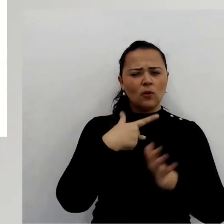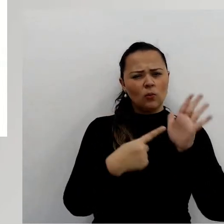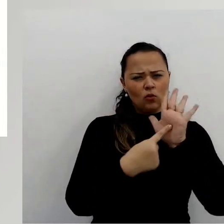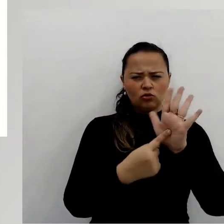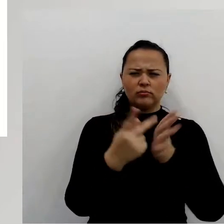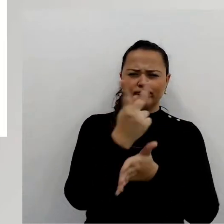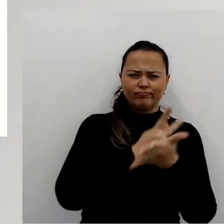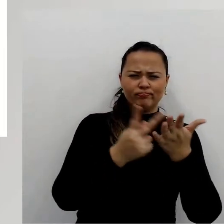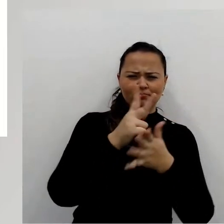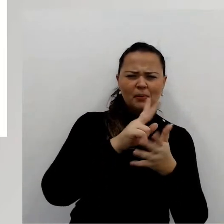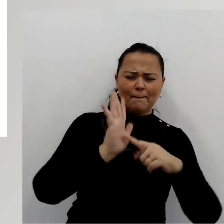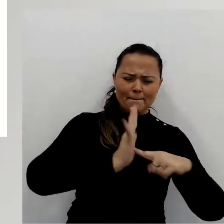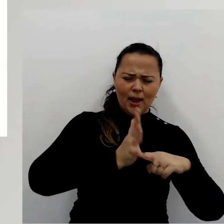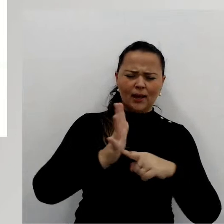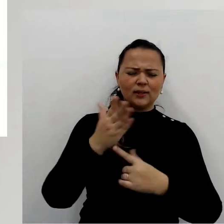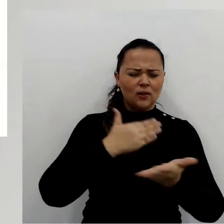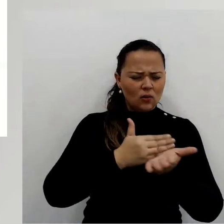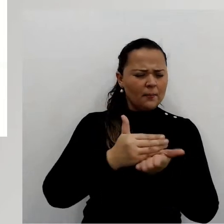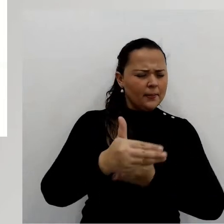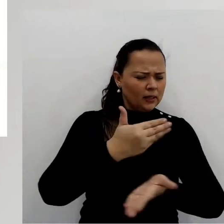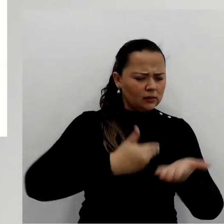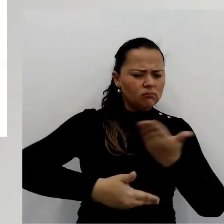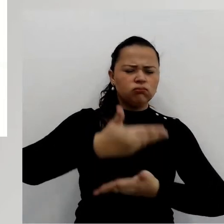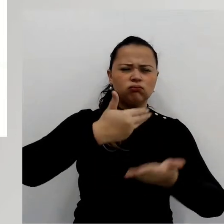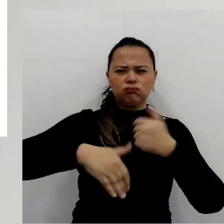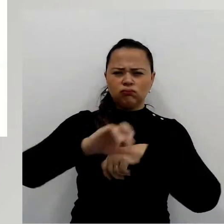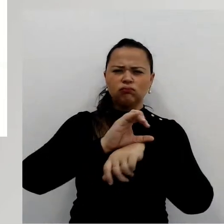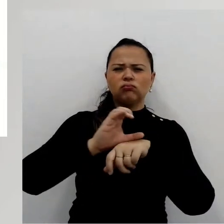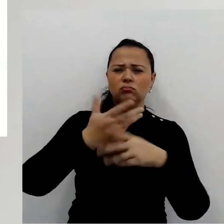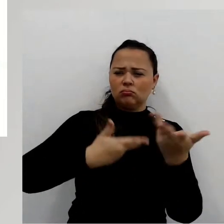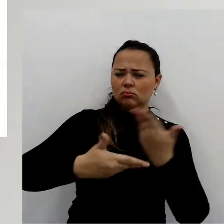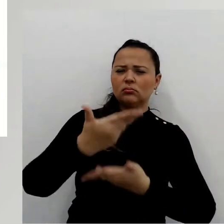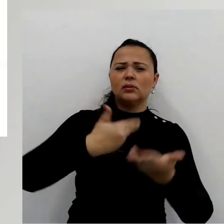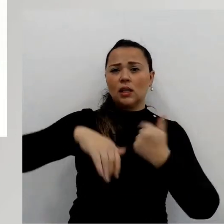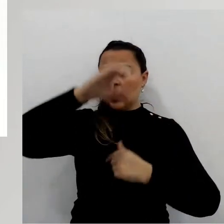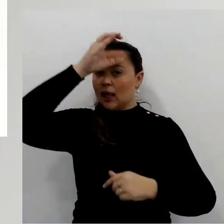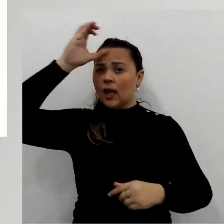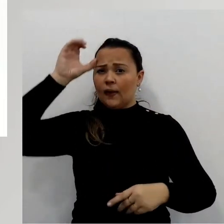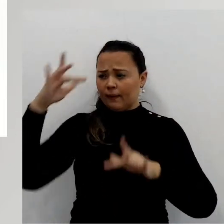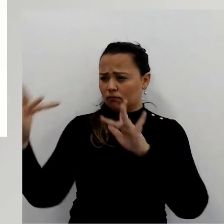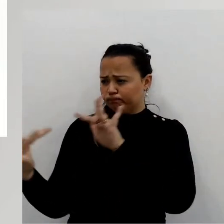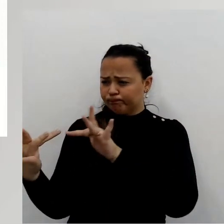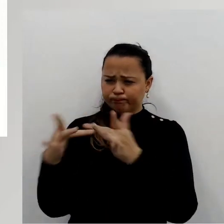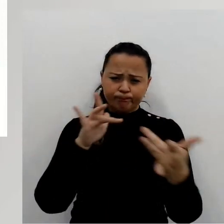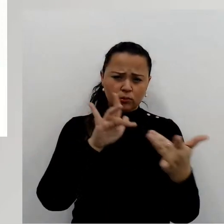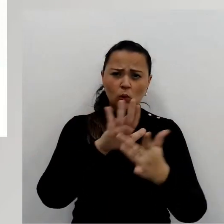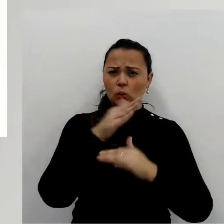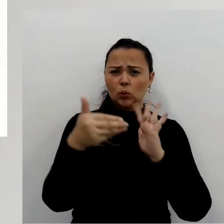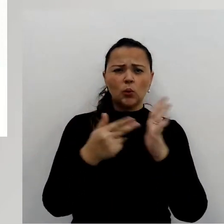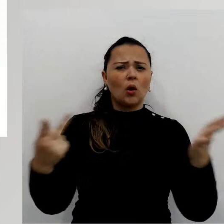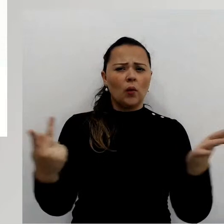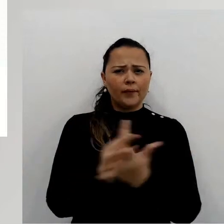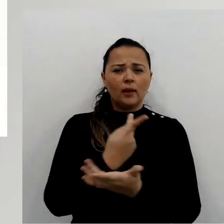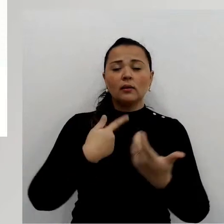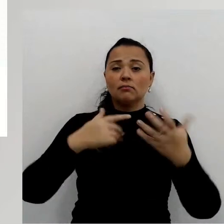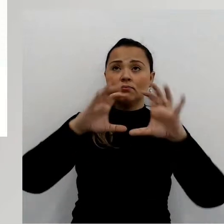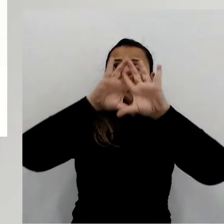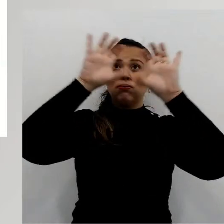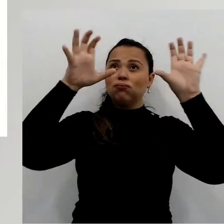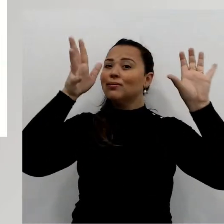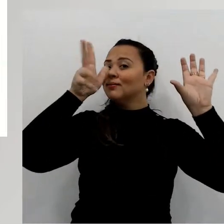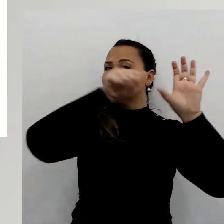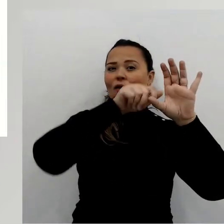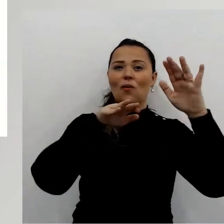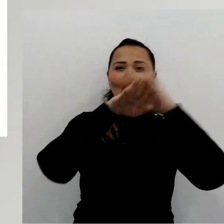other and to your customers. And it all happens through the cloud. And by the way, this is not futuristic. This is